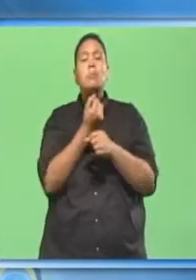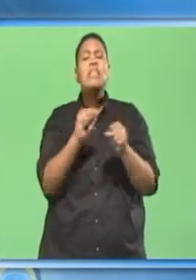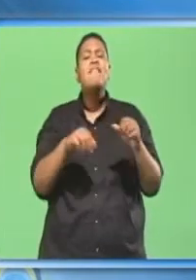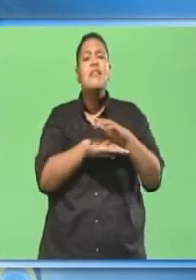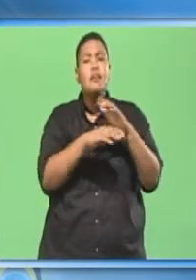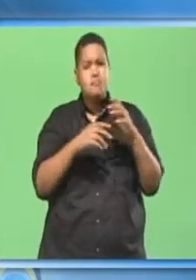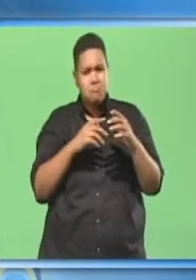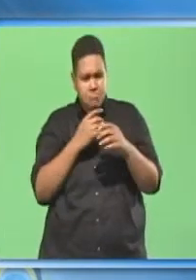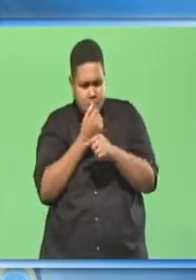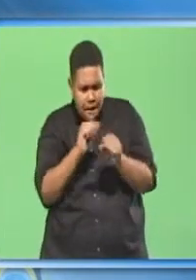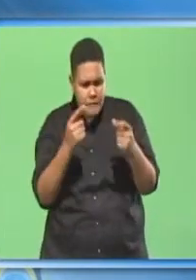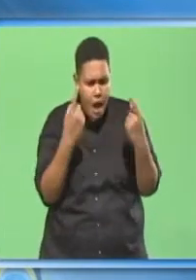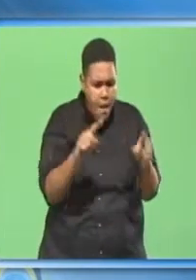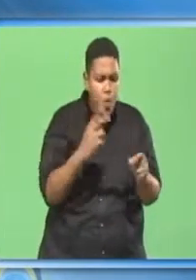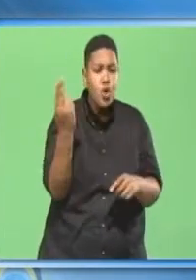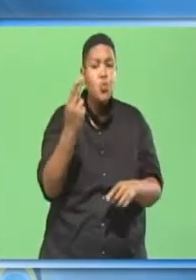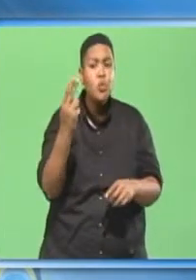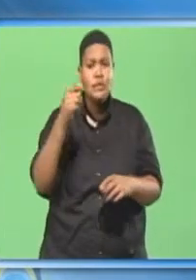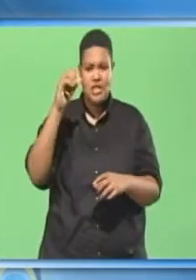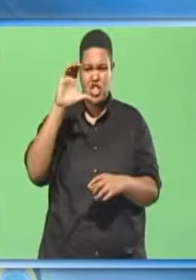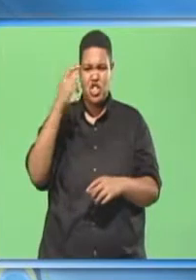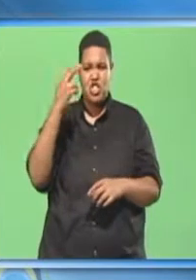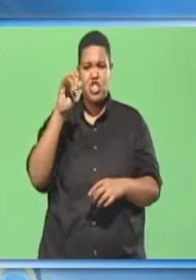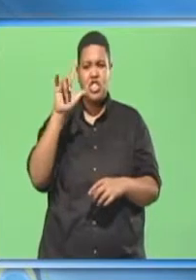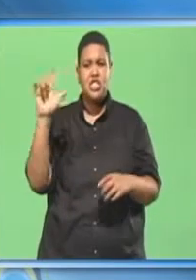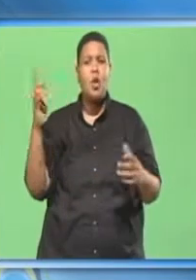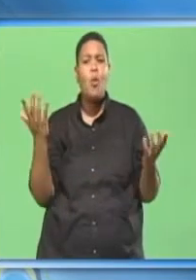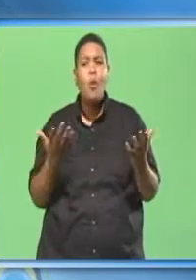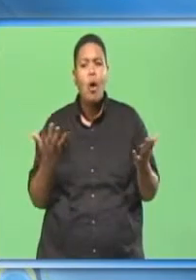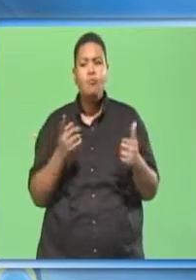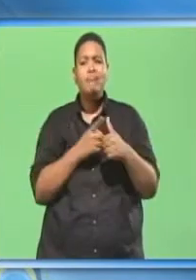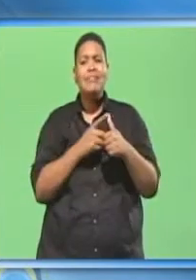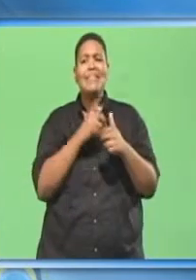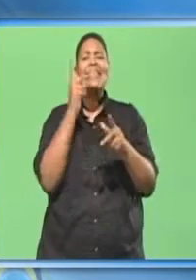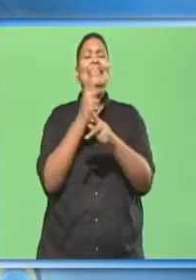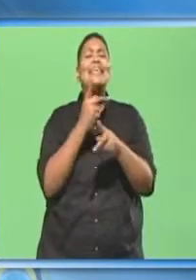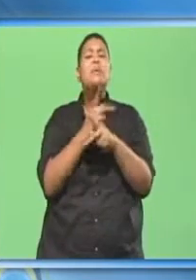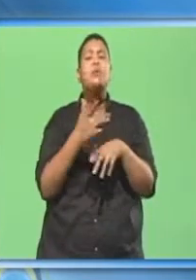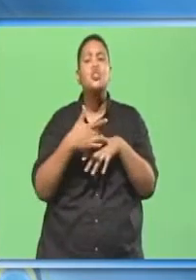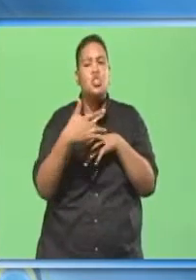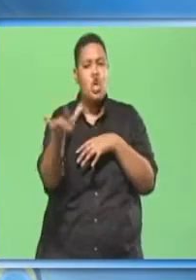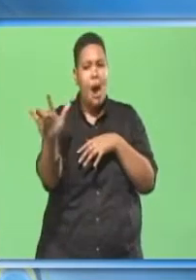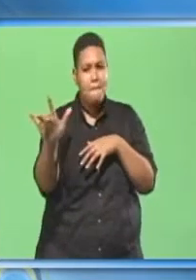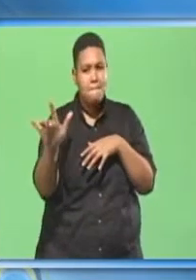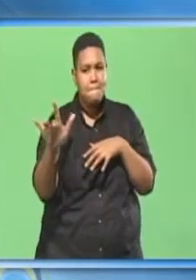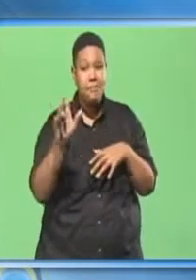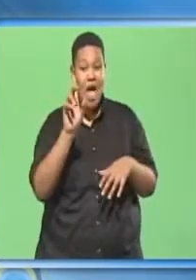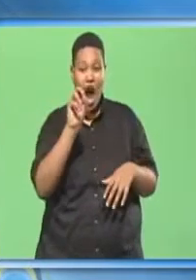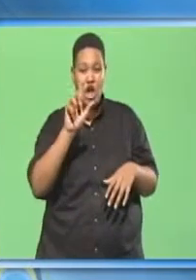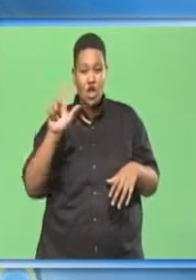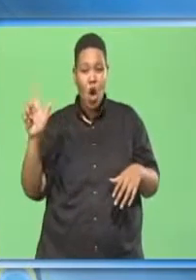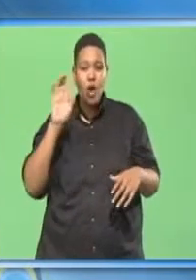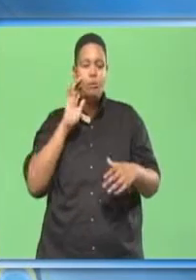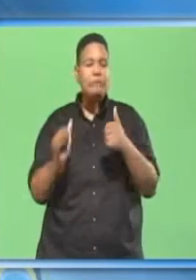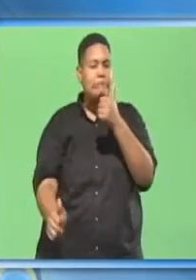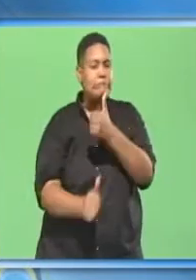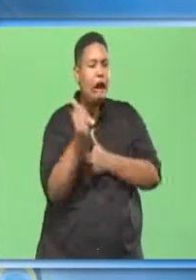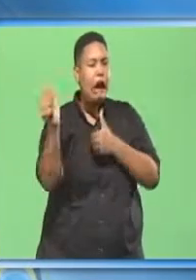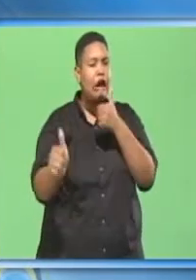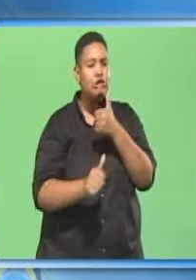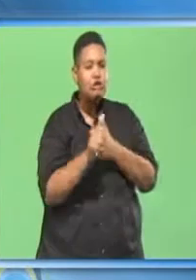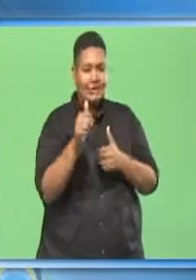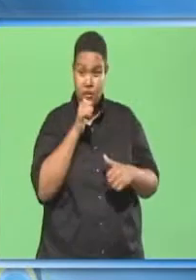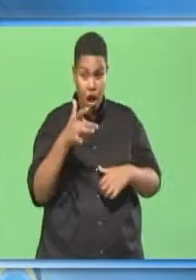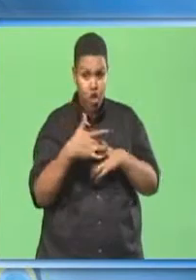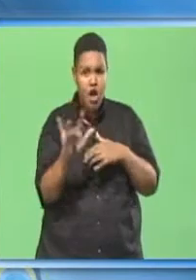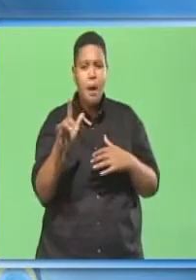to observe when using a chisel are: 1. Always keep chisels sharp. A dull chisel is dangerous as it requires